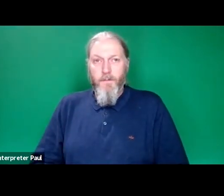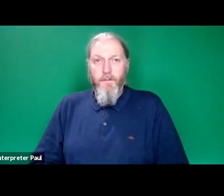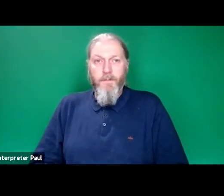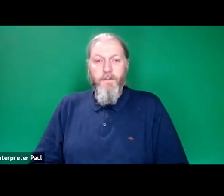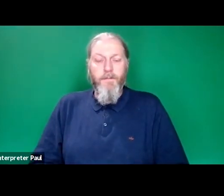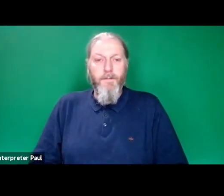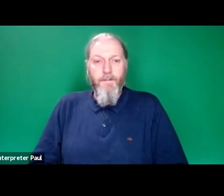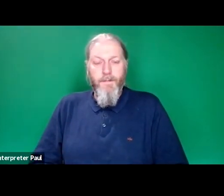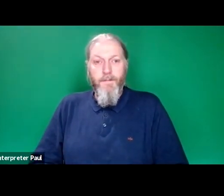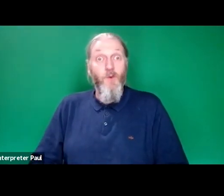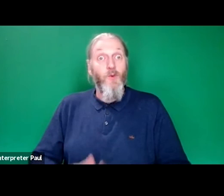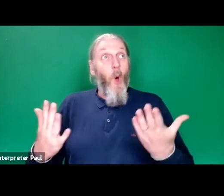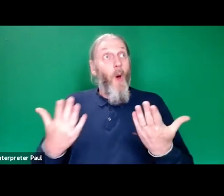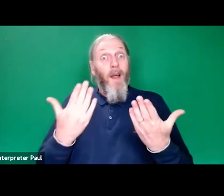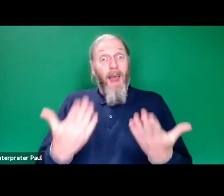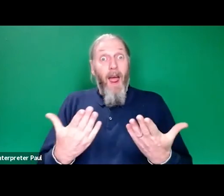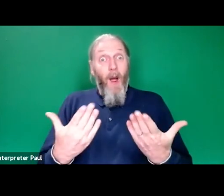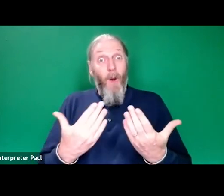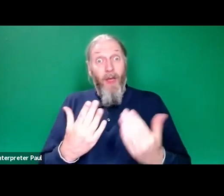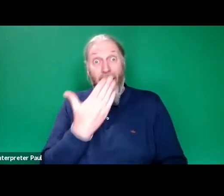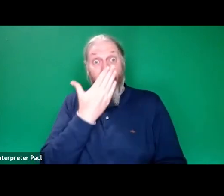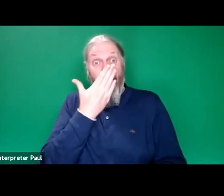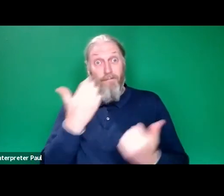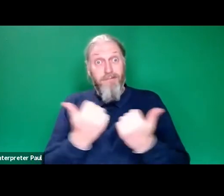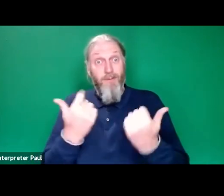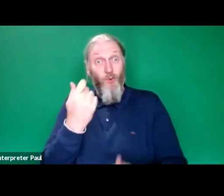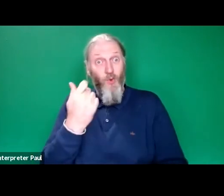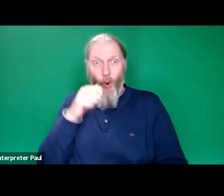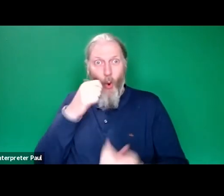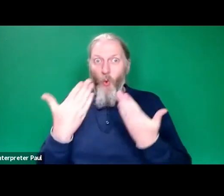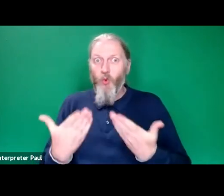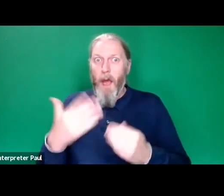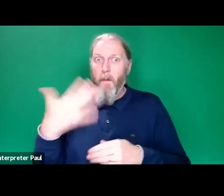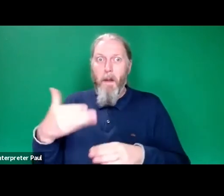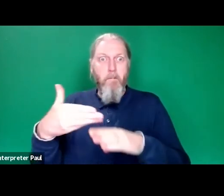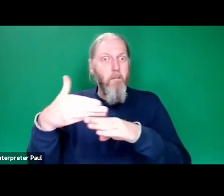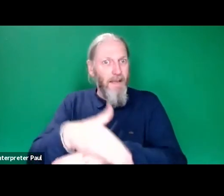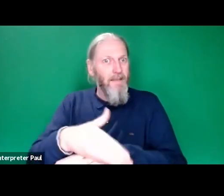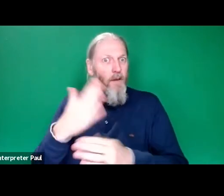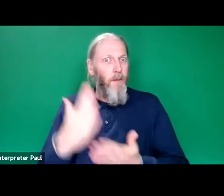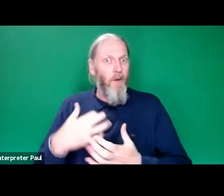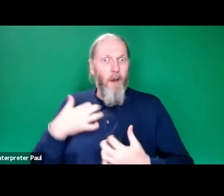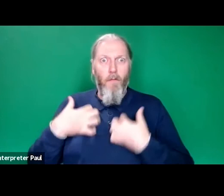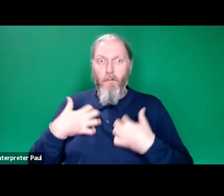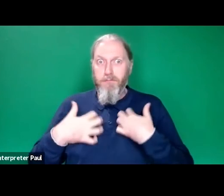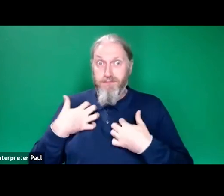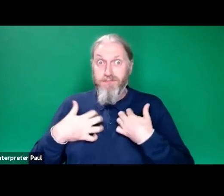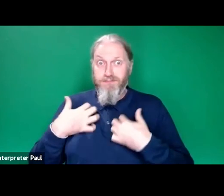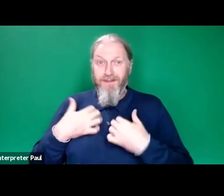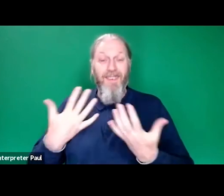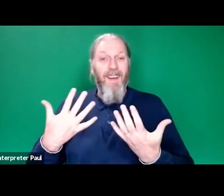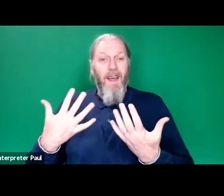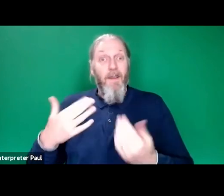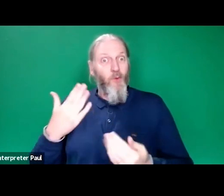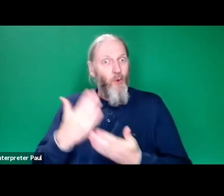So we're coming to the end of what's been a very busy and engaging day, and it's been a very exciting one